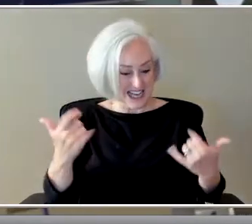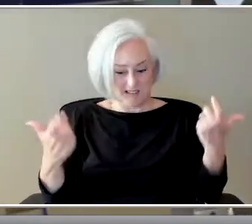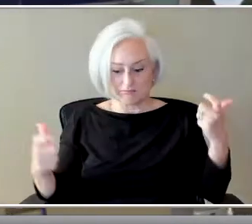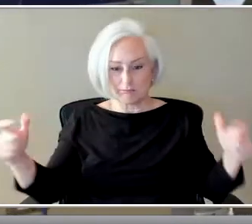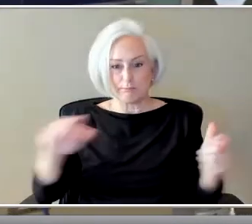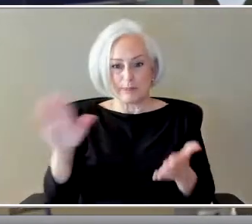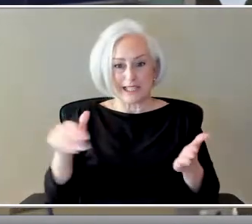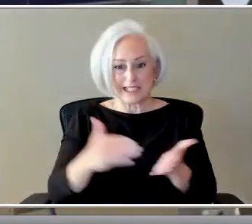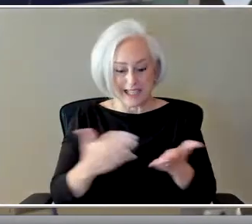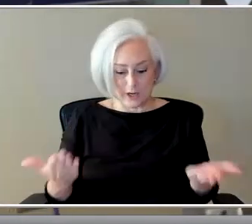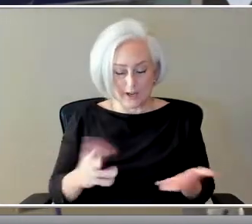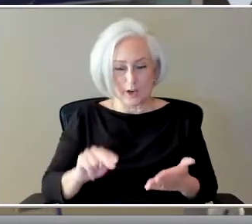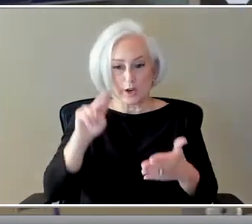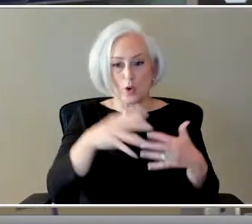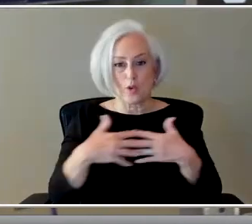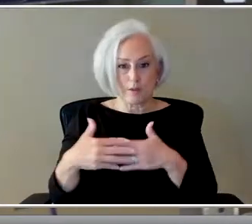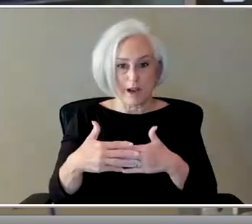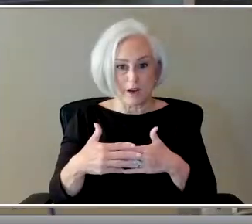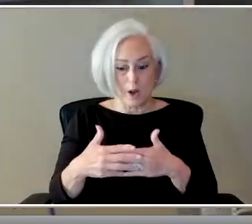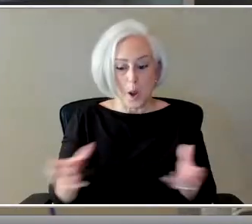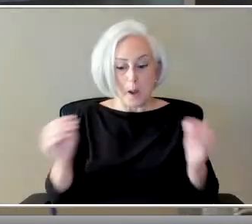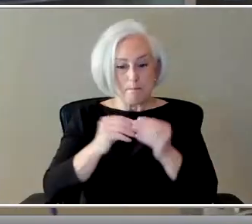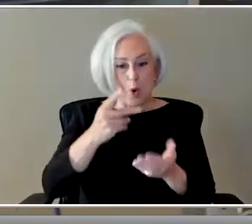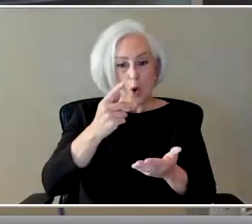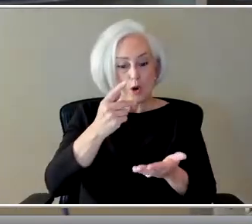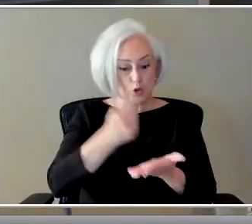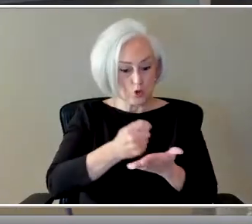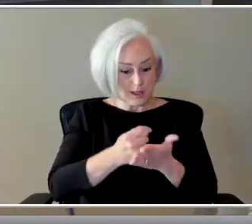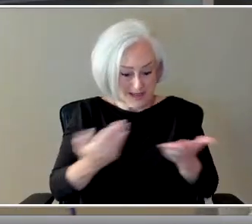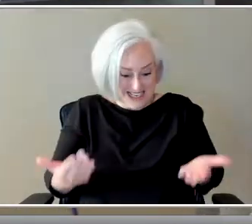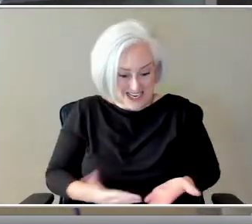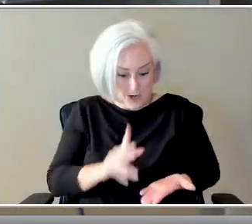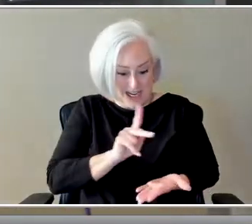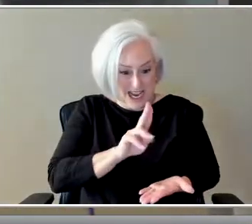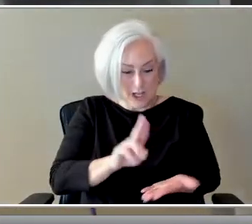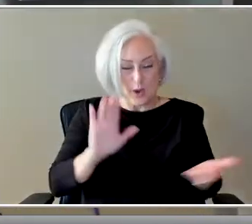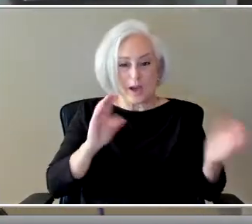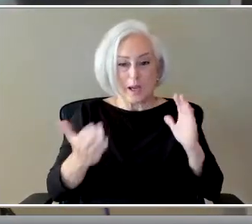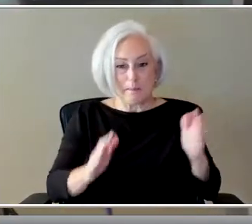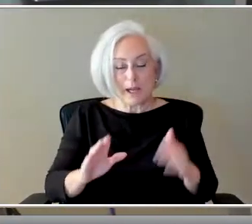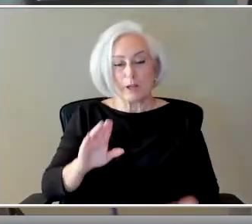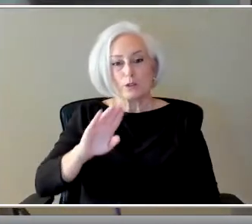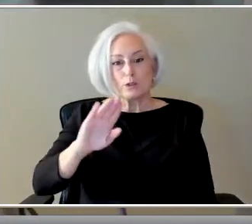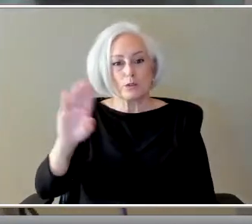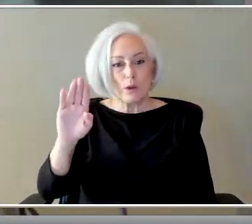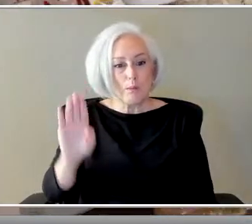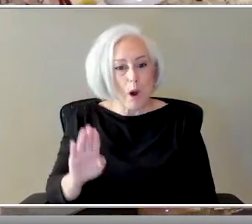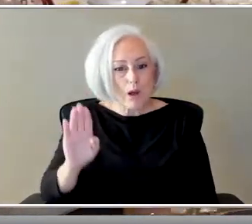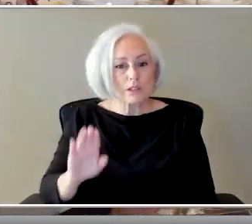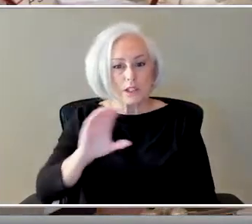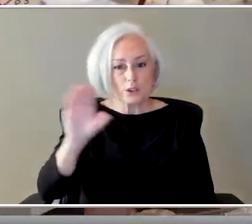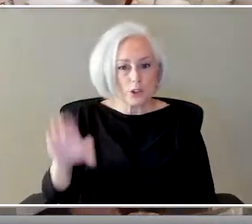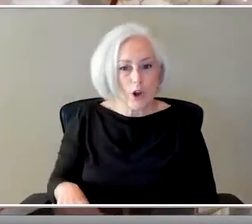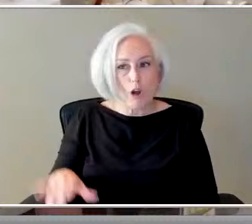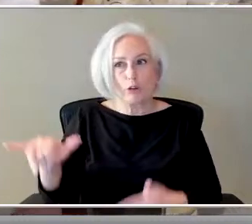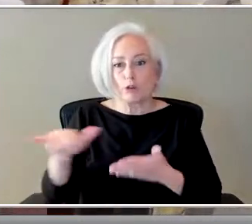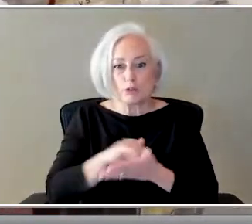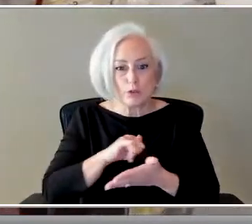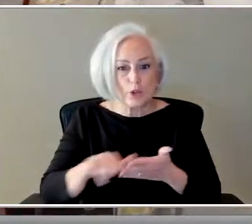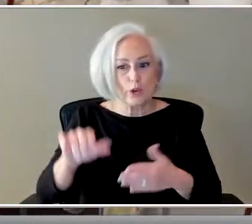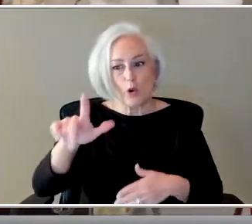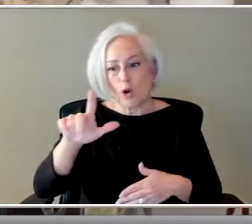patients here at KU than all of Boston, New York, Chicago, LA, combined. Aubrey has